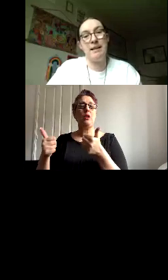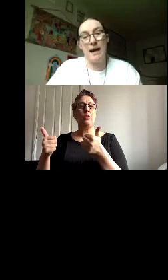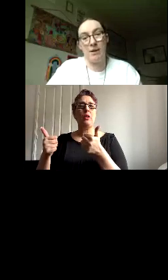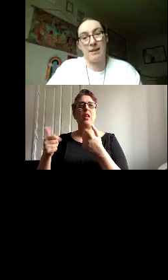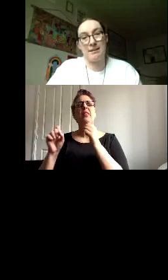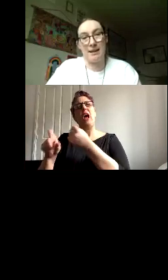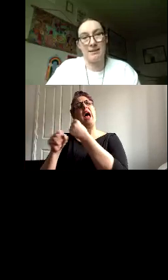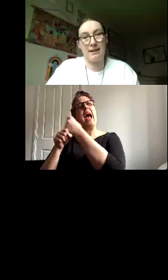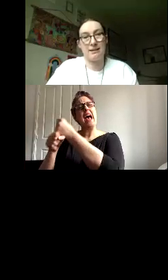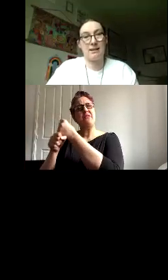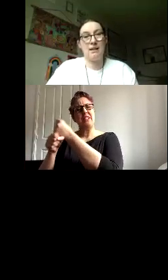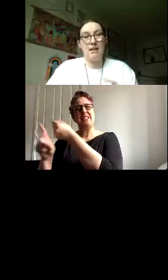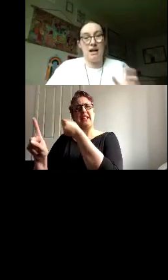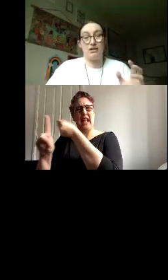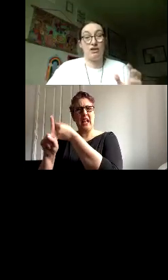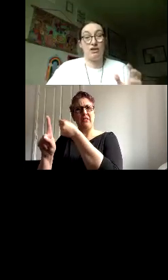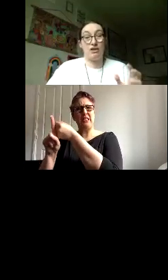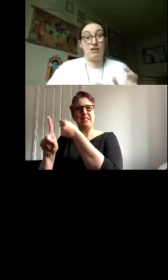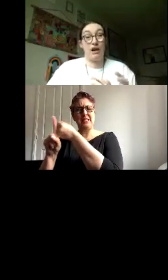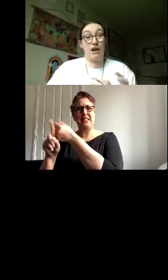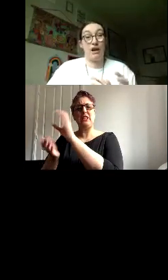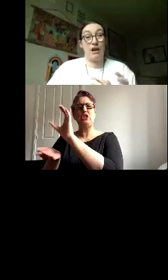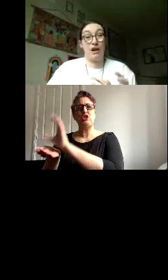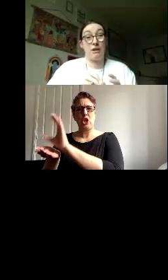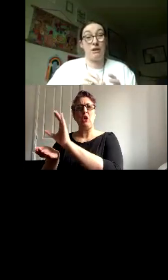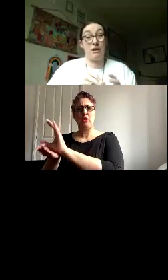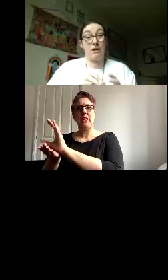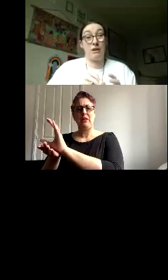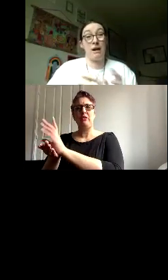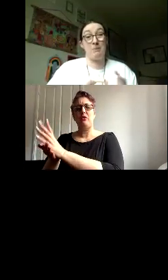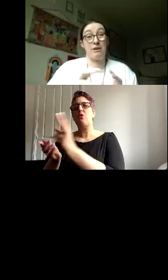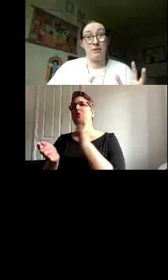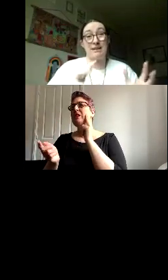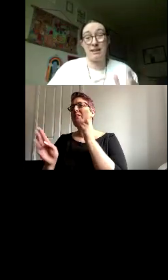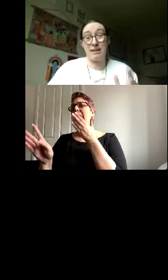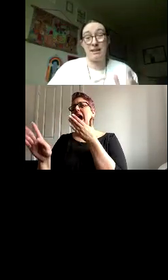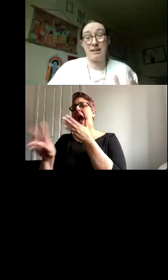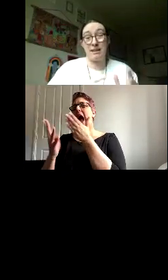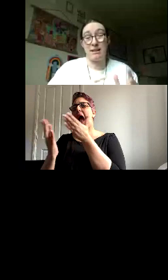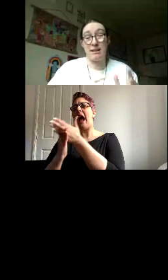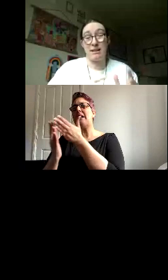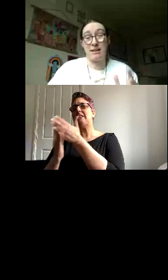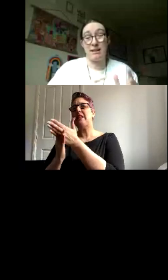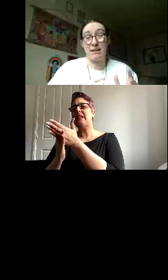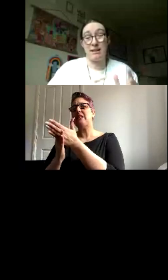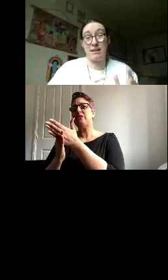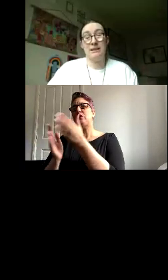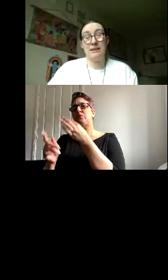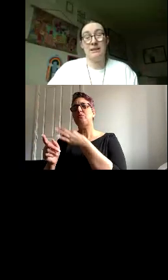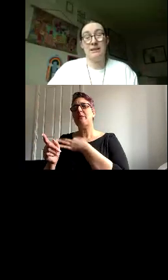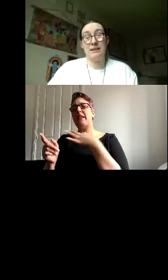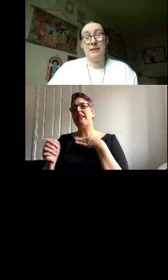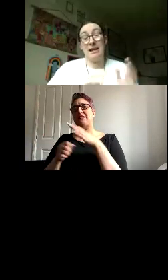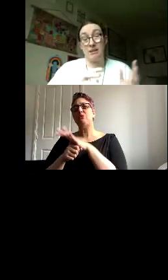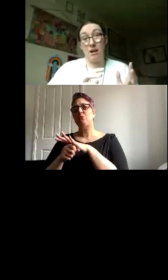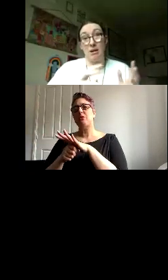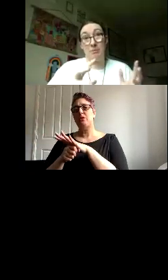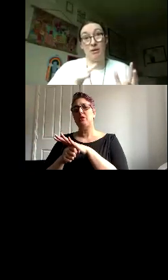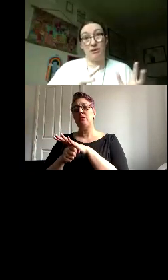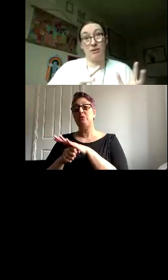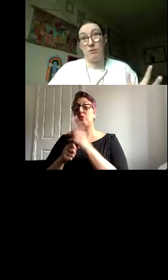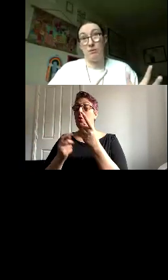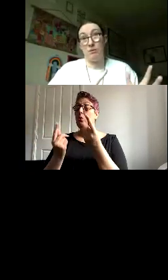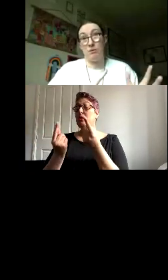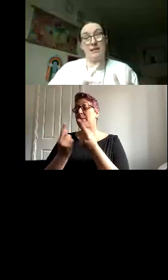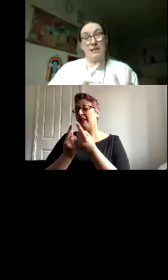within healthcare settings, and just showed a couple of really simple examples of where things have gone wrong for